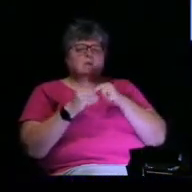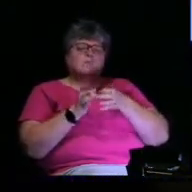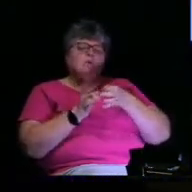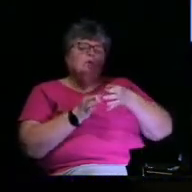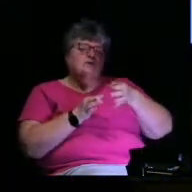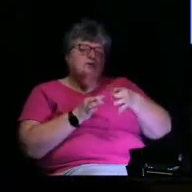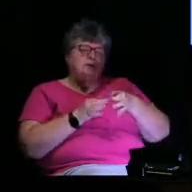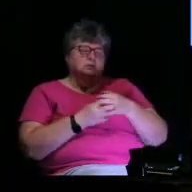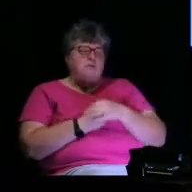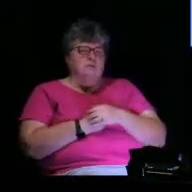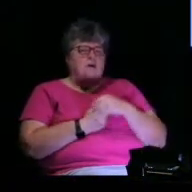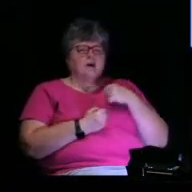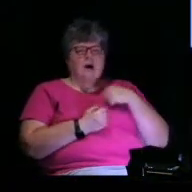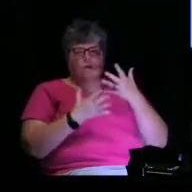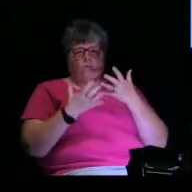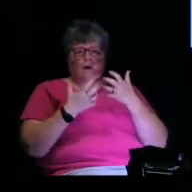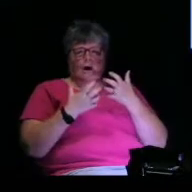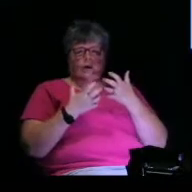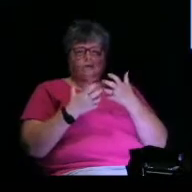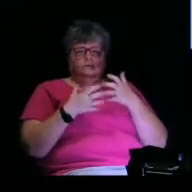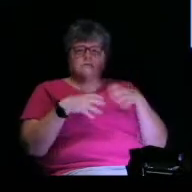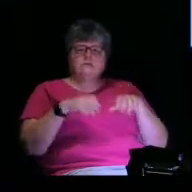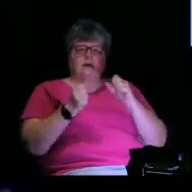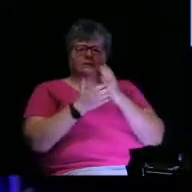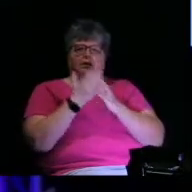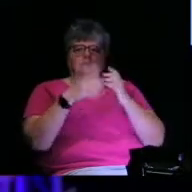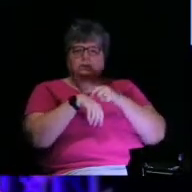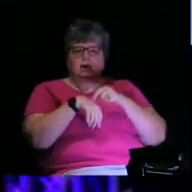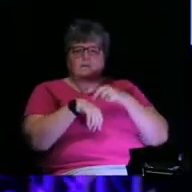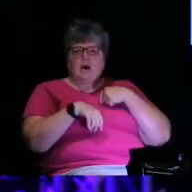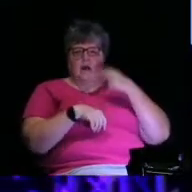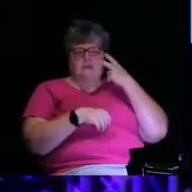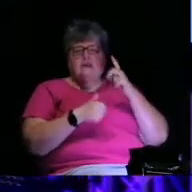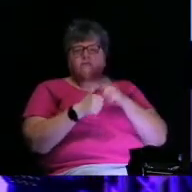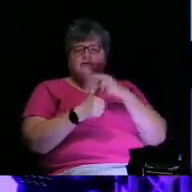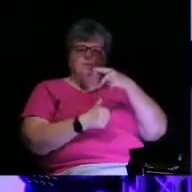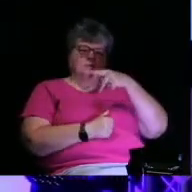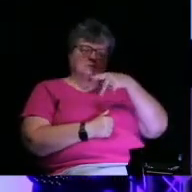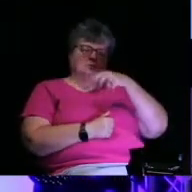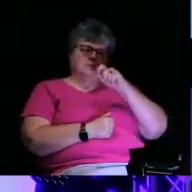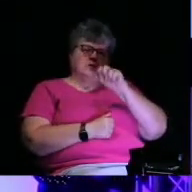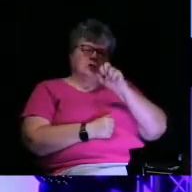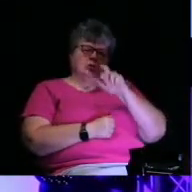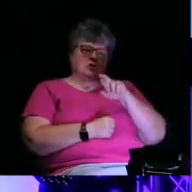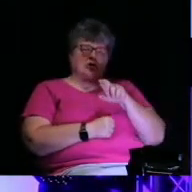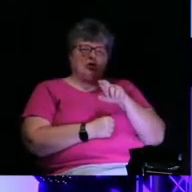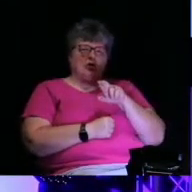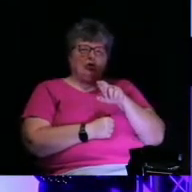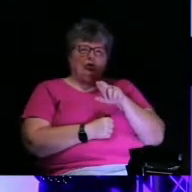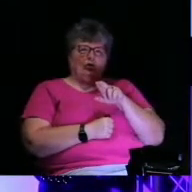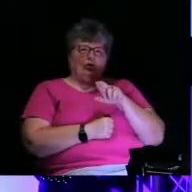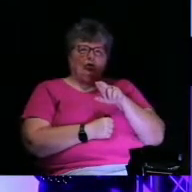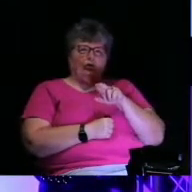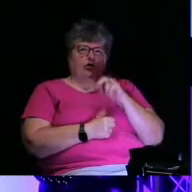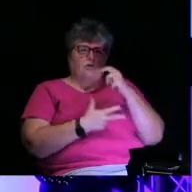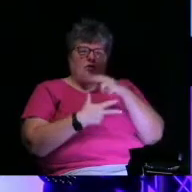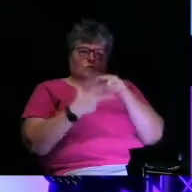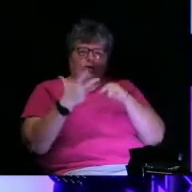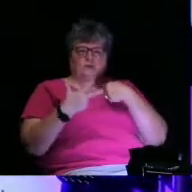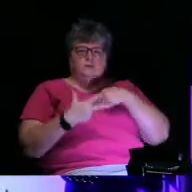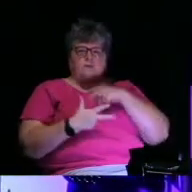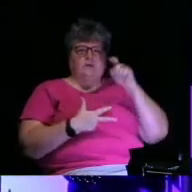right? I wanted to spend a little time because I see in 1 Peter, real quickly, 1 Peter, I see three things we should